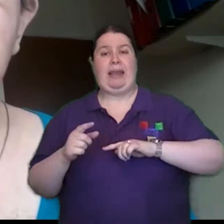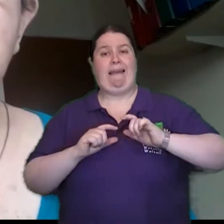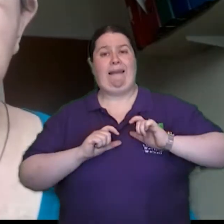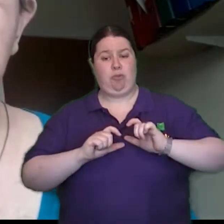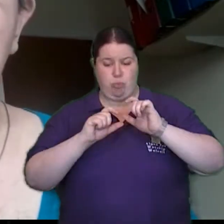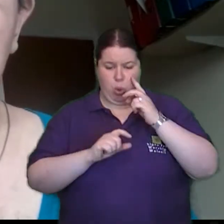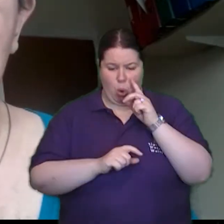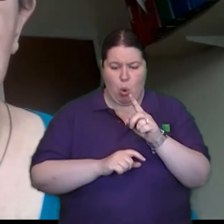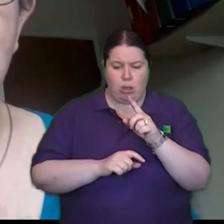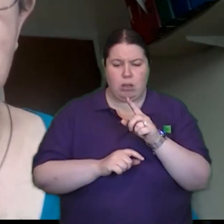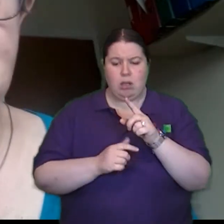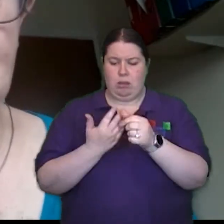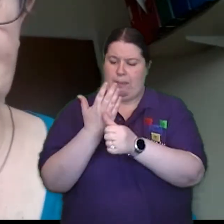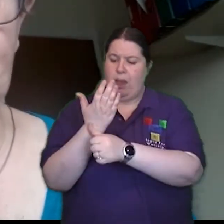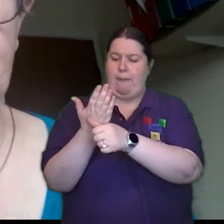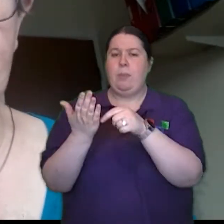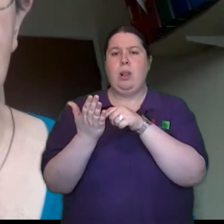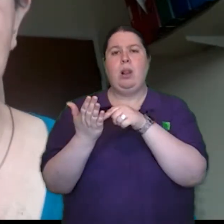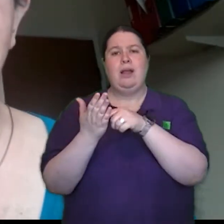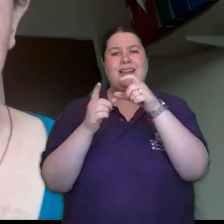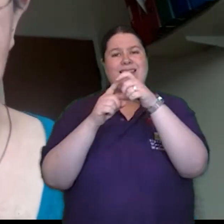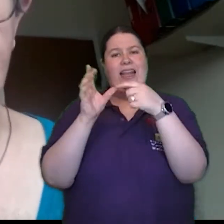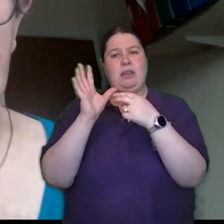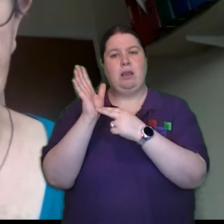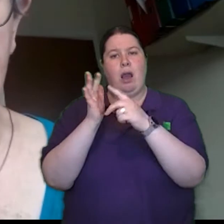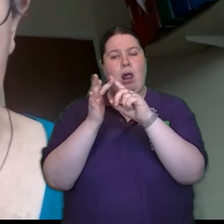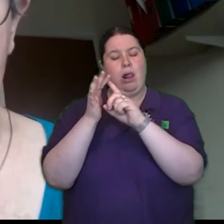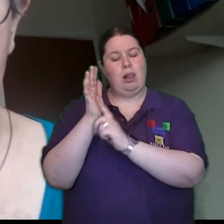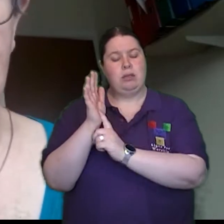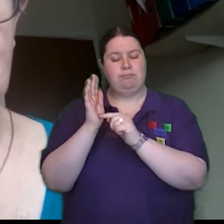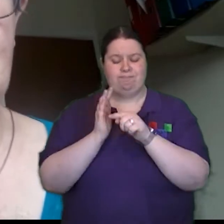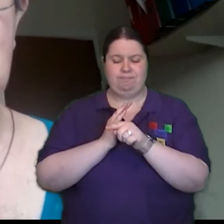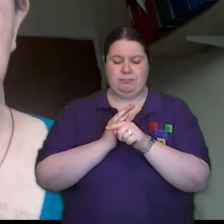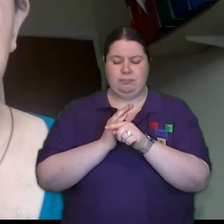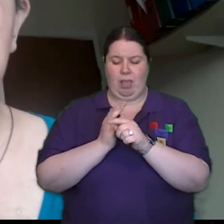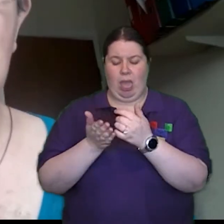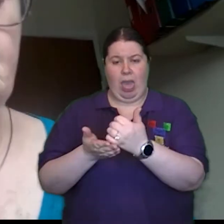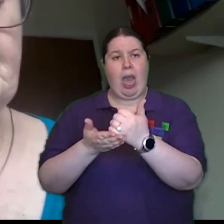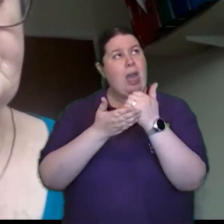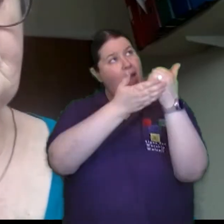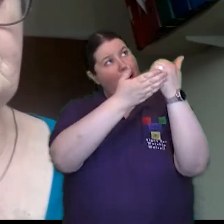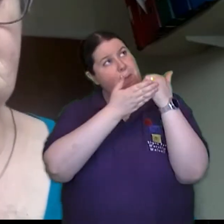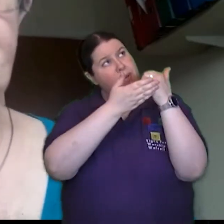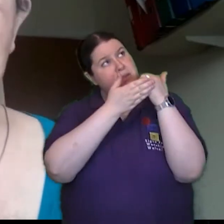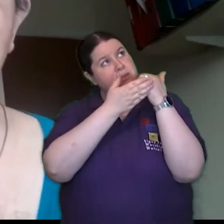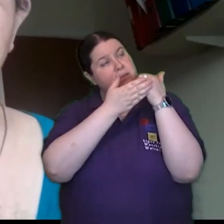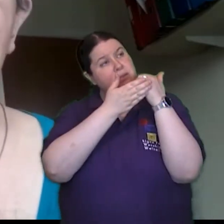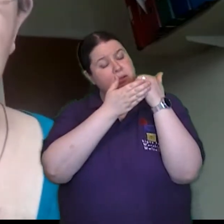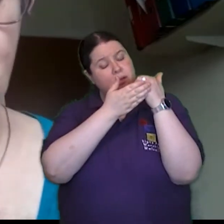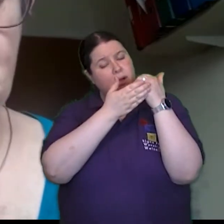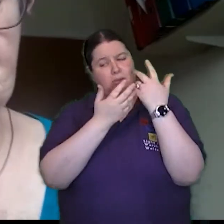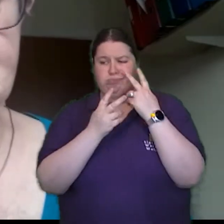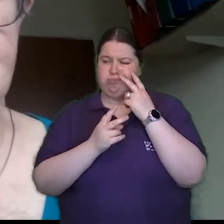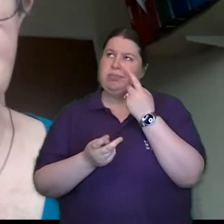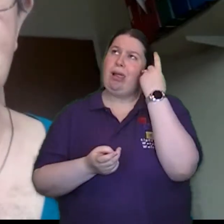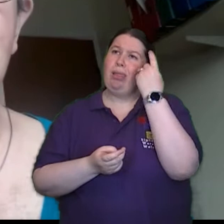As we continue our detailed look at the book of Daniel, help us to reflect on